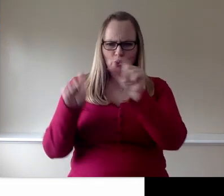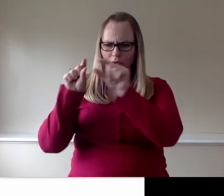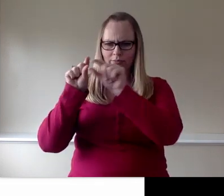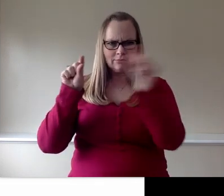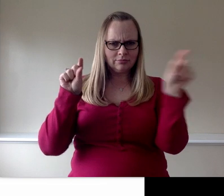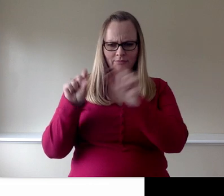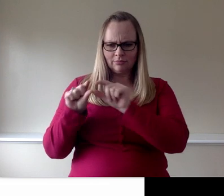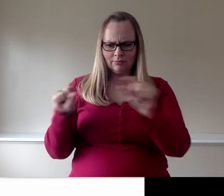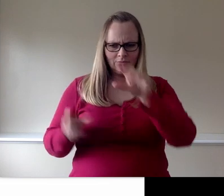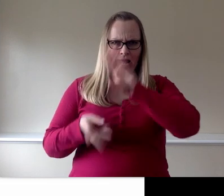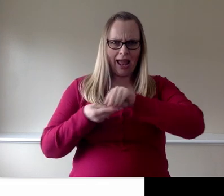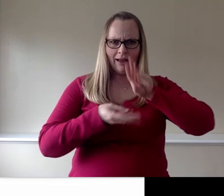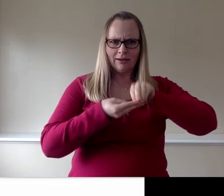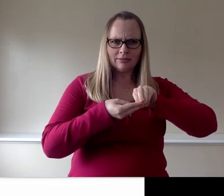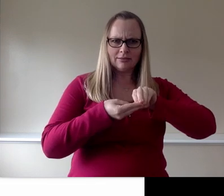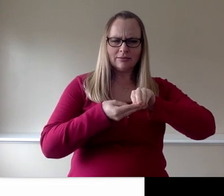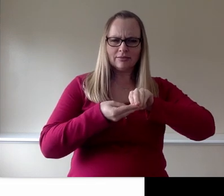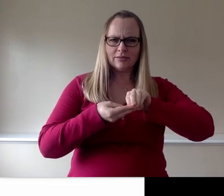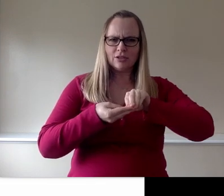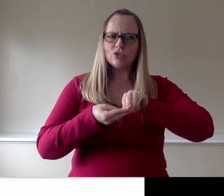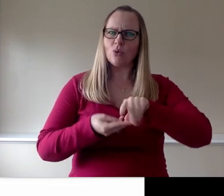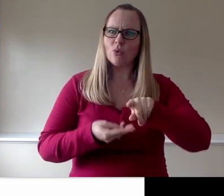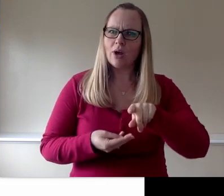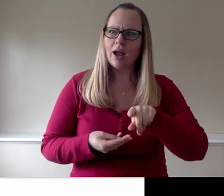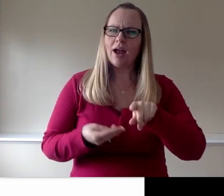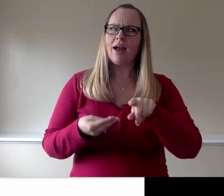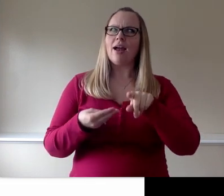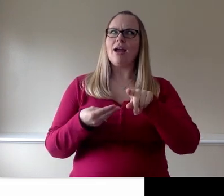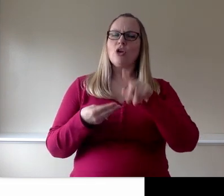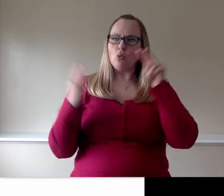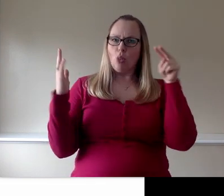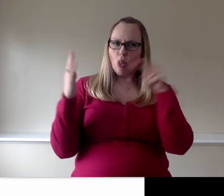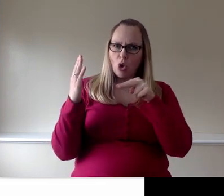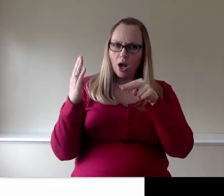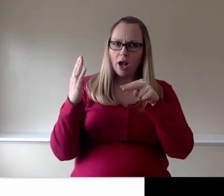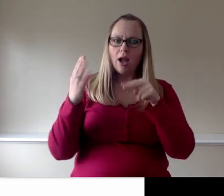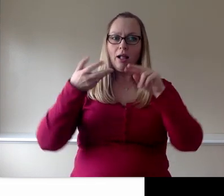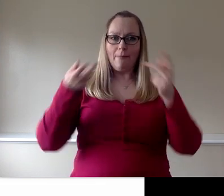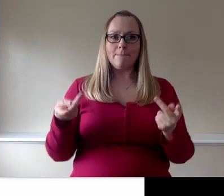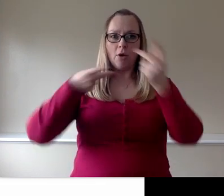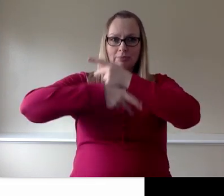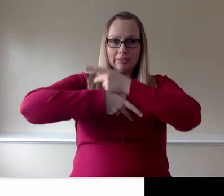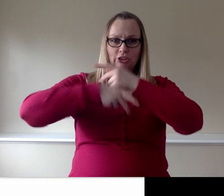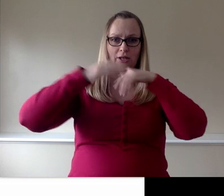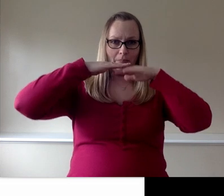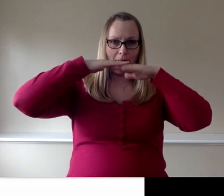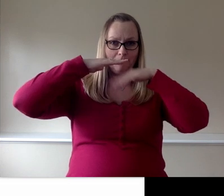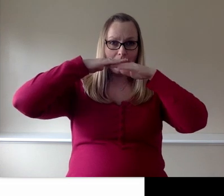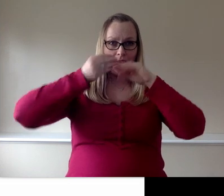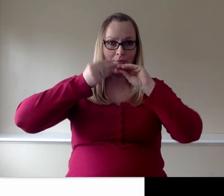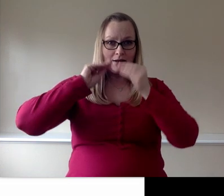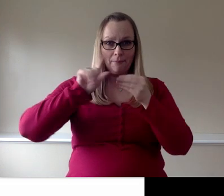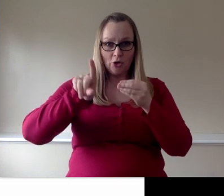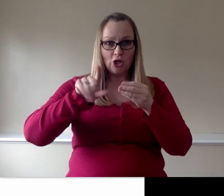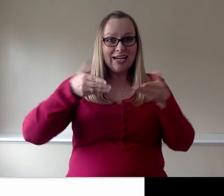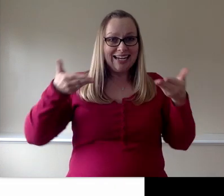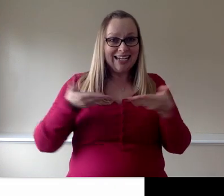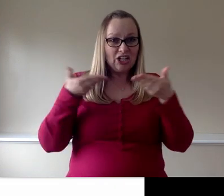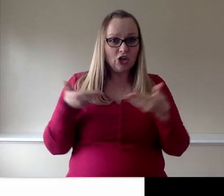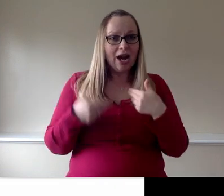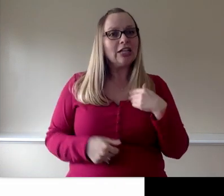you can determine how many answer lines you have by how many numbers are on the bottom. So we notice our bottom part of